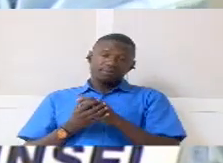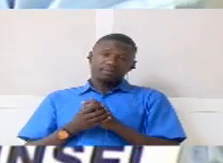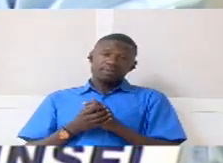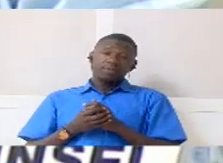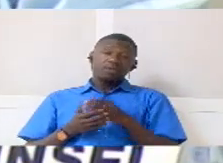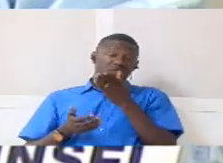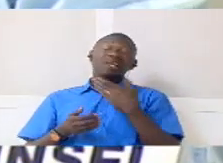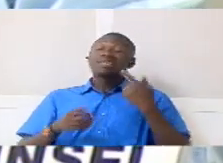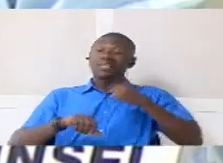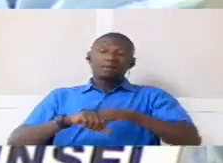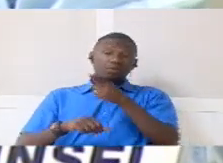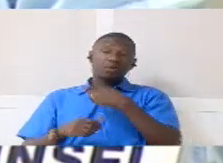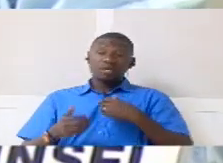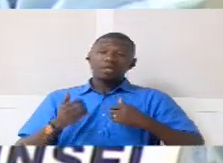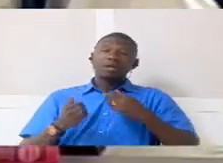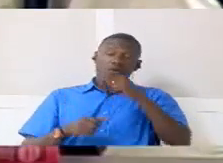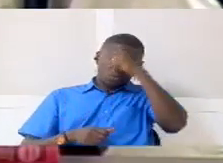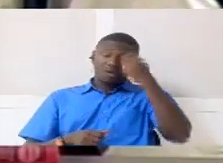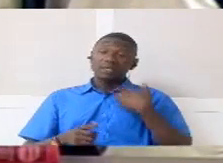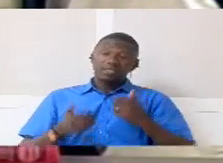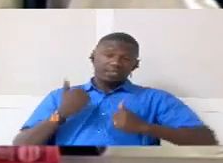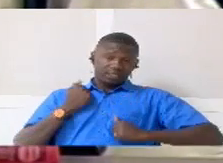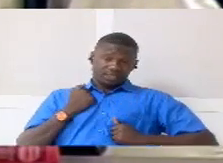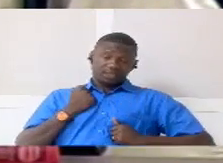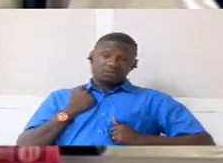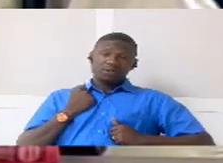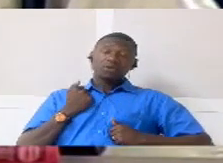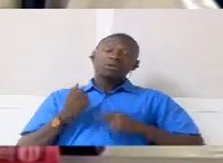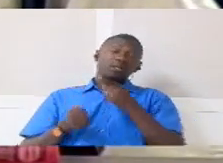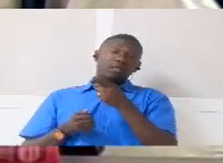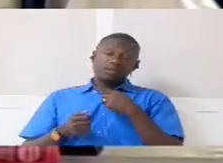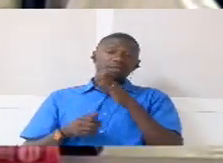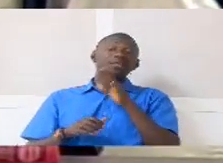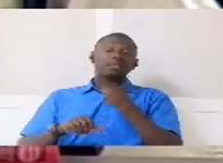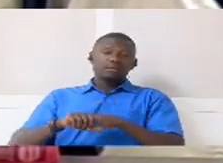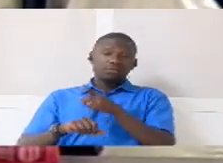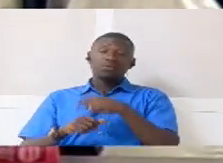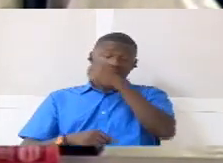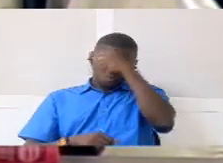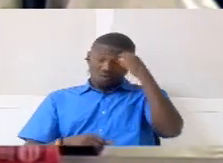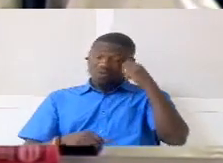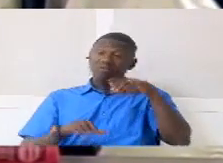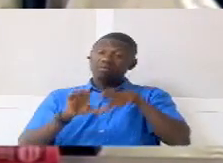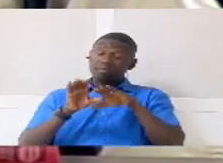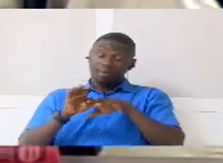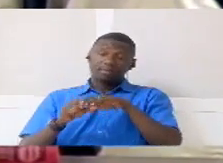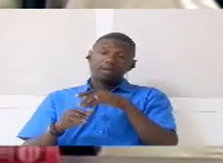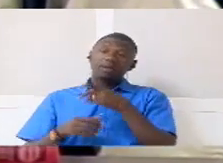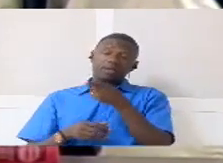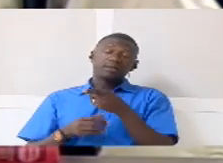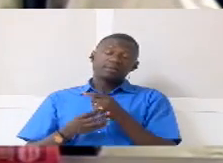there representing the prison service, correct? Anatara e samba interior bari bedo ko la wairi mu staff officer ti bari